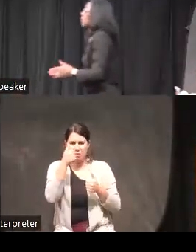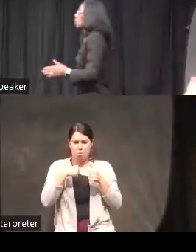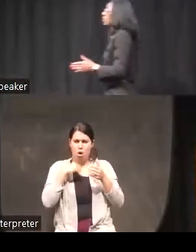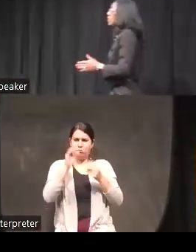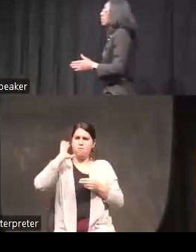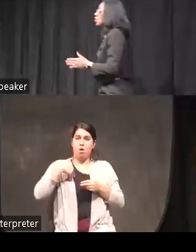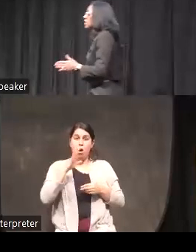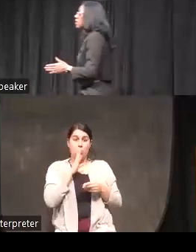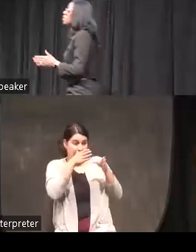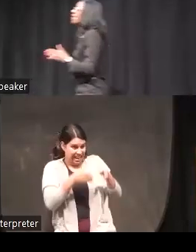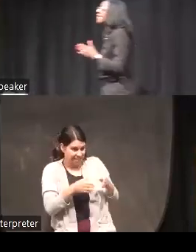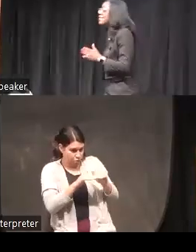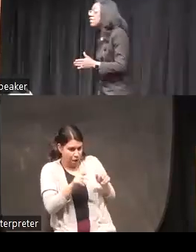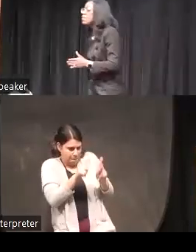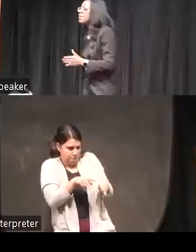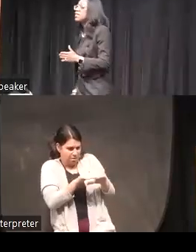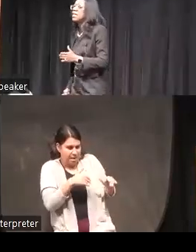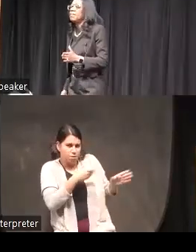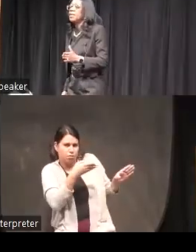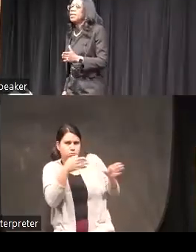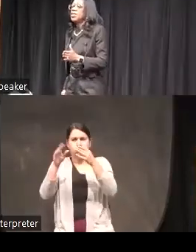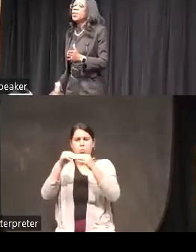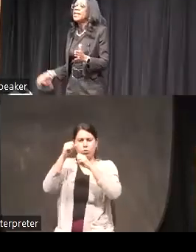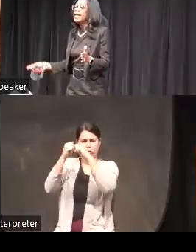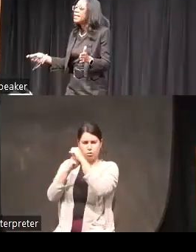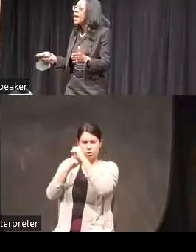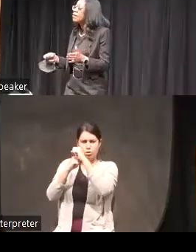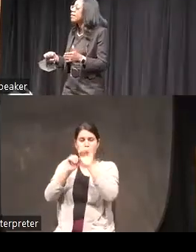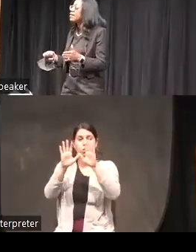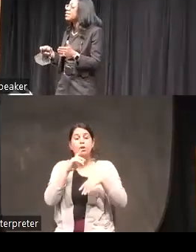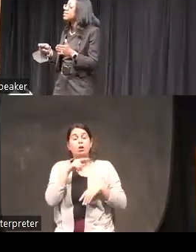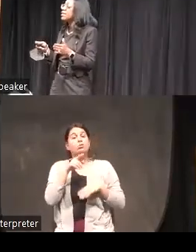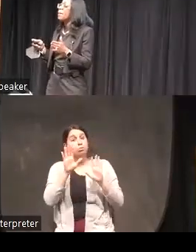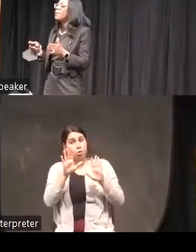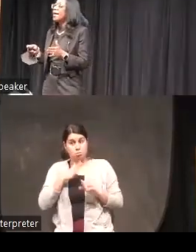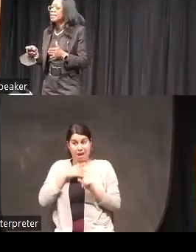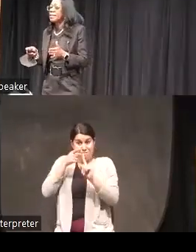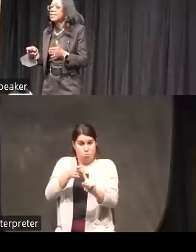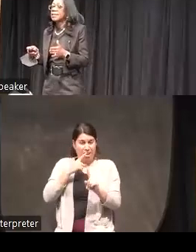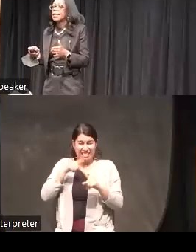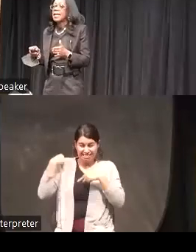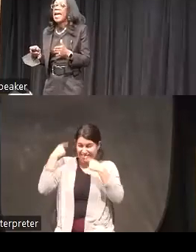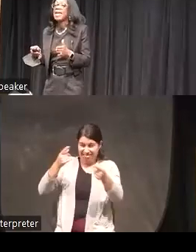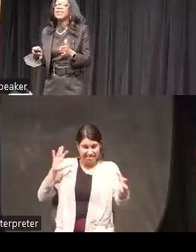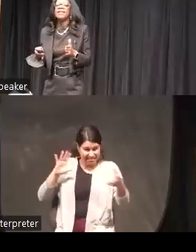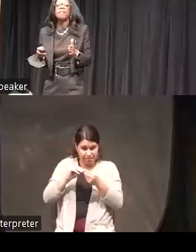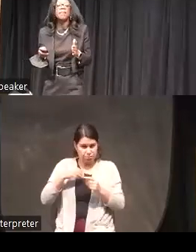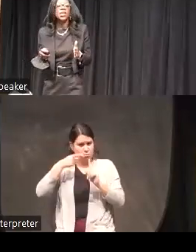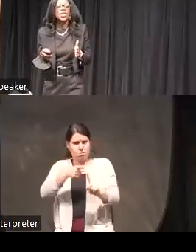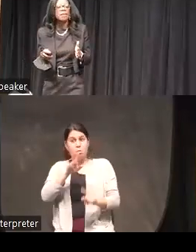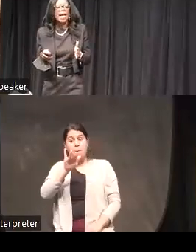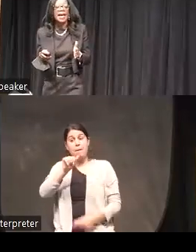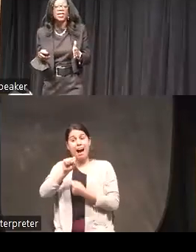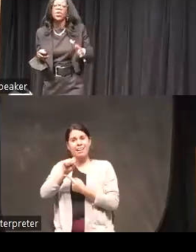the structural. Just let me spend a little bit of time showing that in the aggregate, these biases actually have a